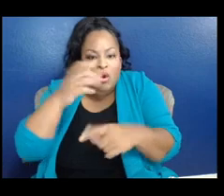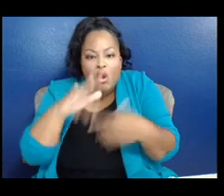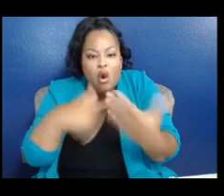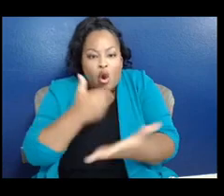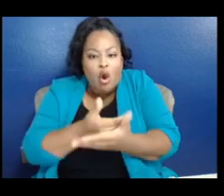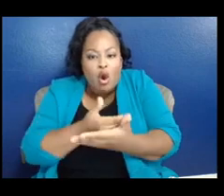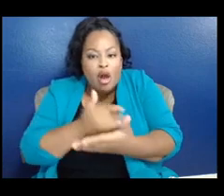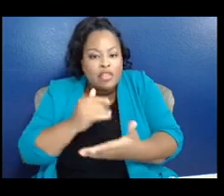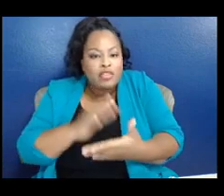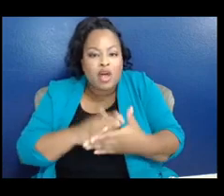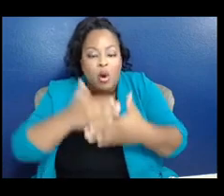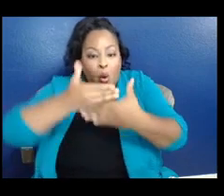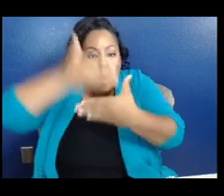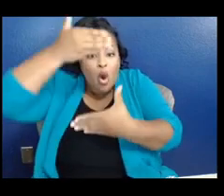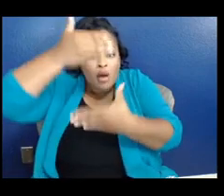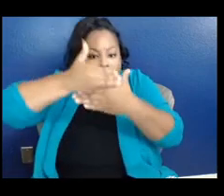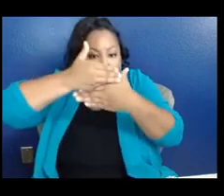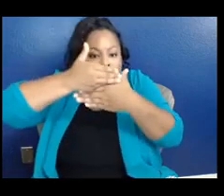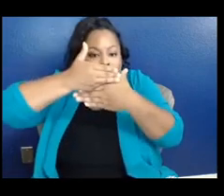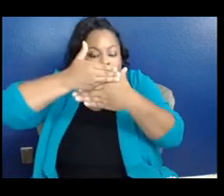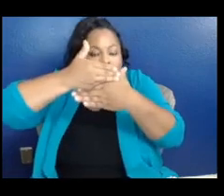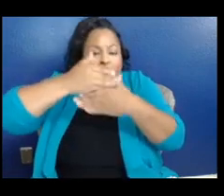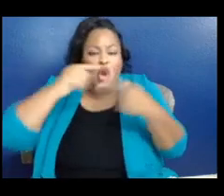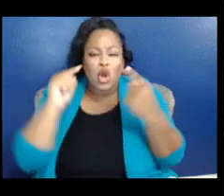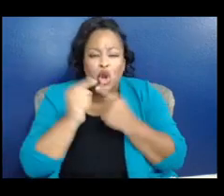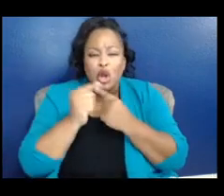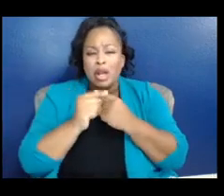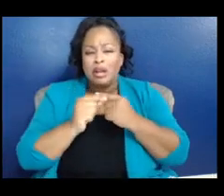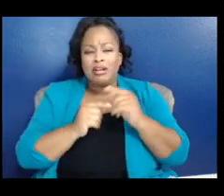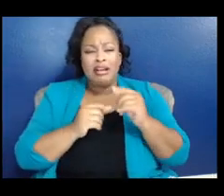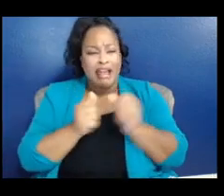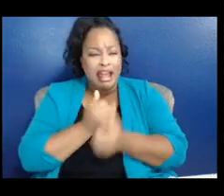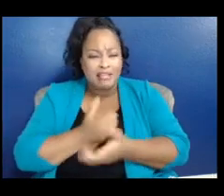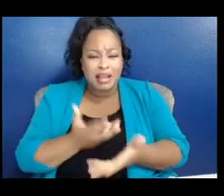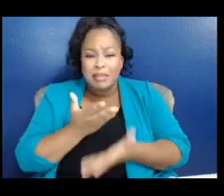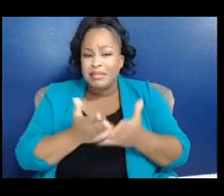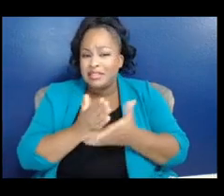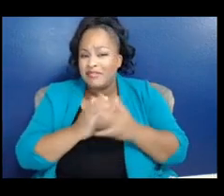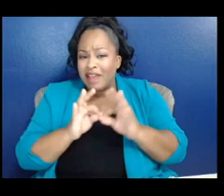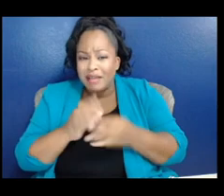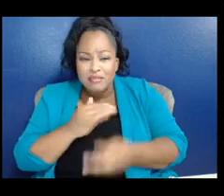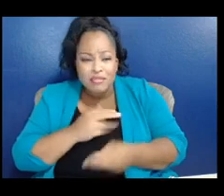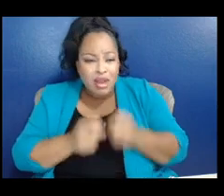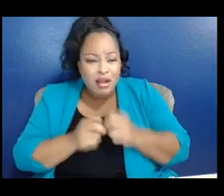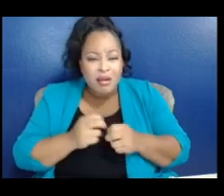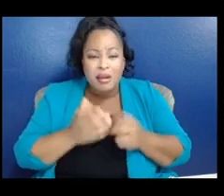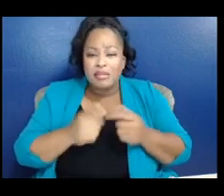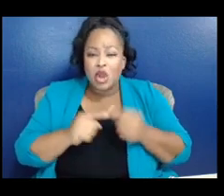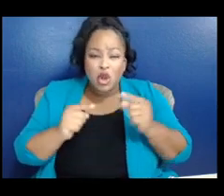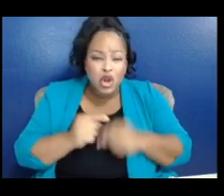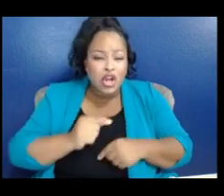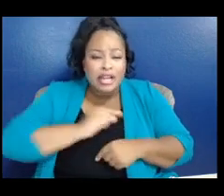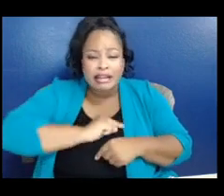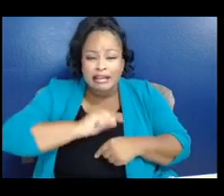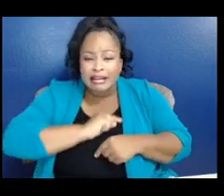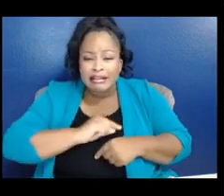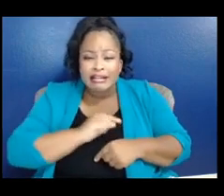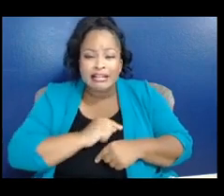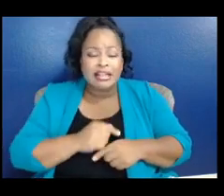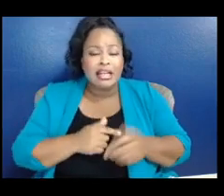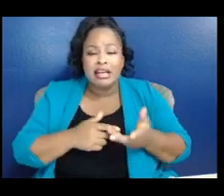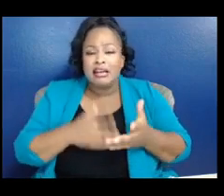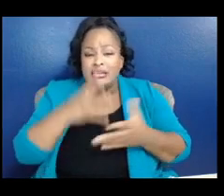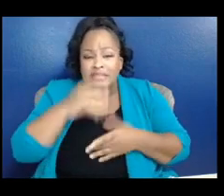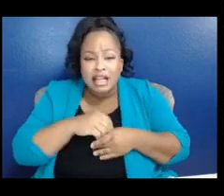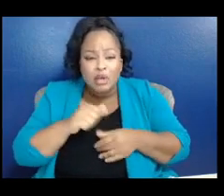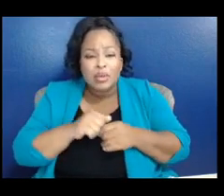all the walls that they've kept up, the hurt, the pain surrounding, maybe some family problems surrounding the hurt and the guilt of, you know, dealing with infertility